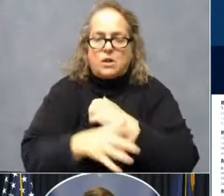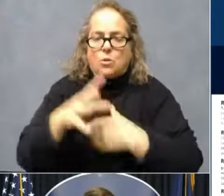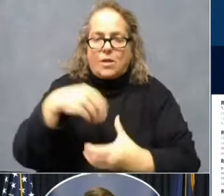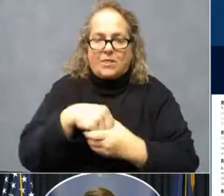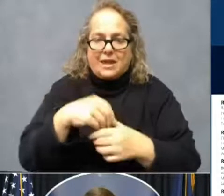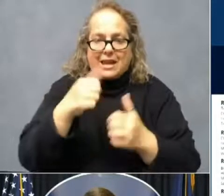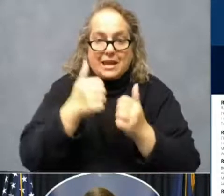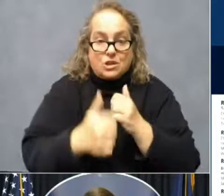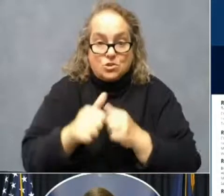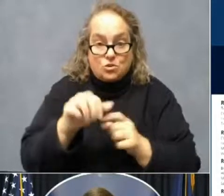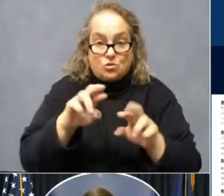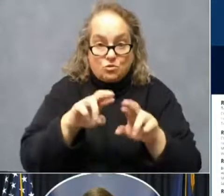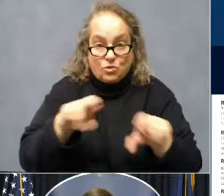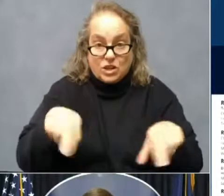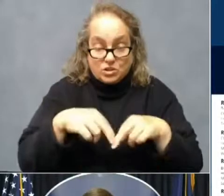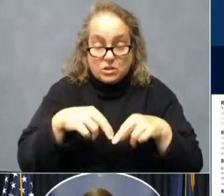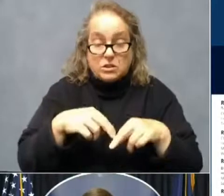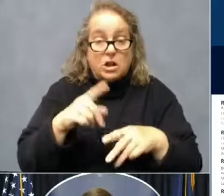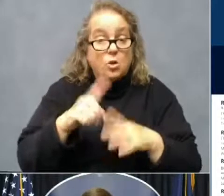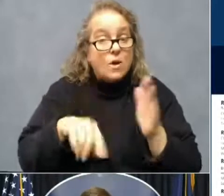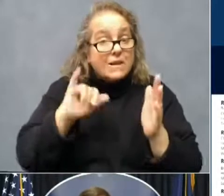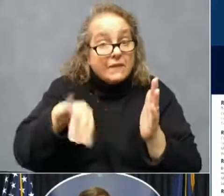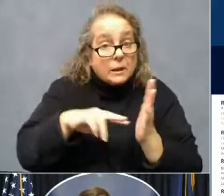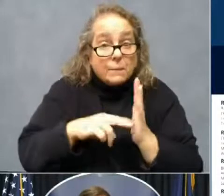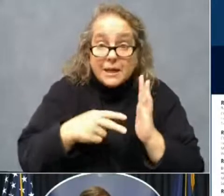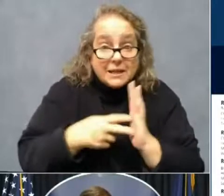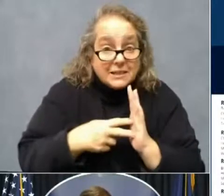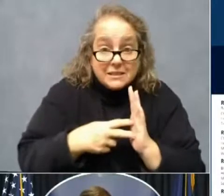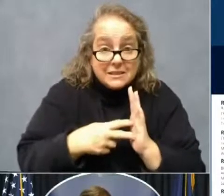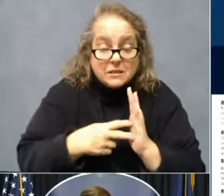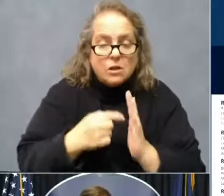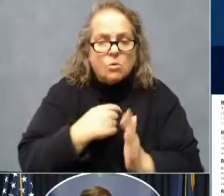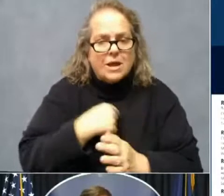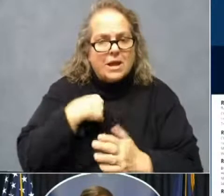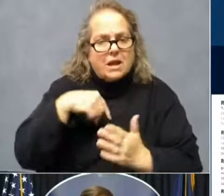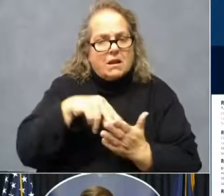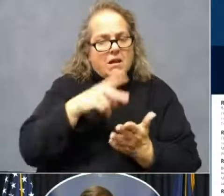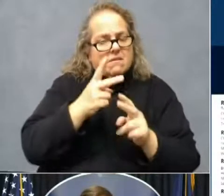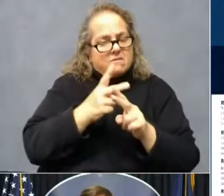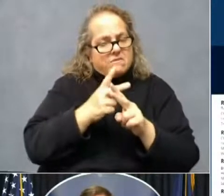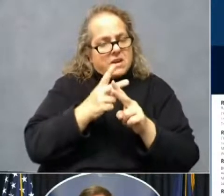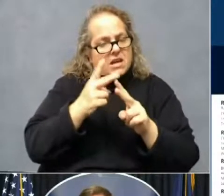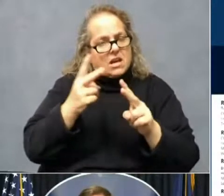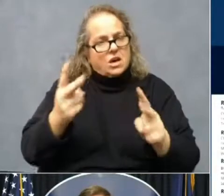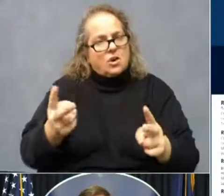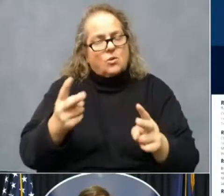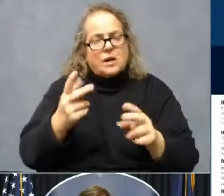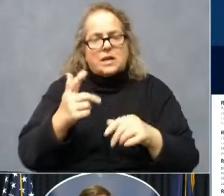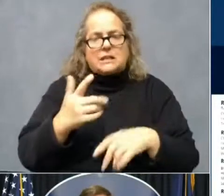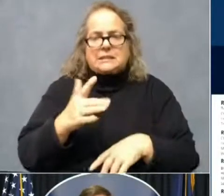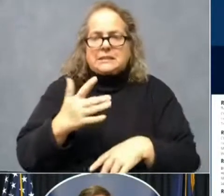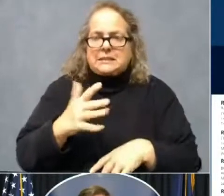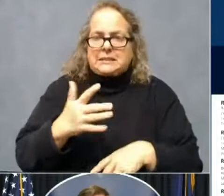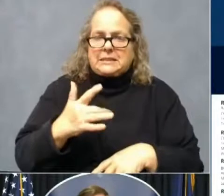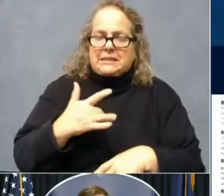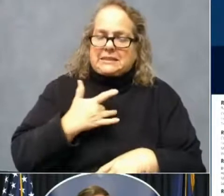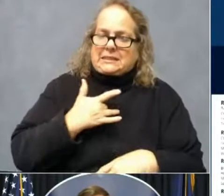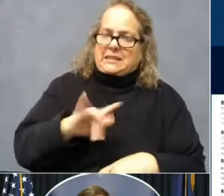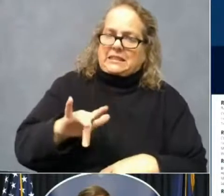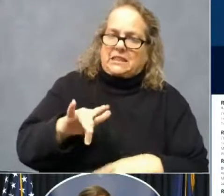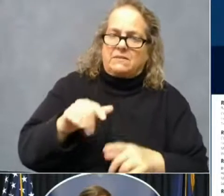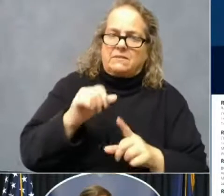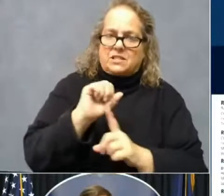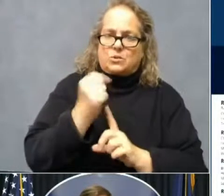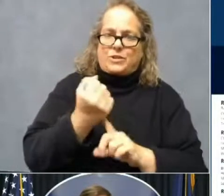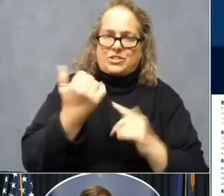me is we're in a very precarious situation. Our hospitals are working really hard. They're making good decisions about when to